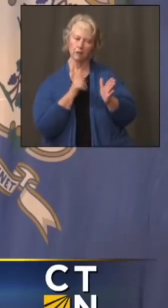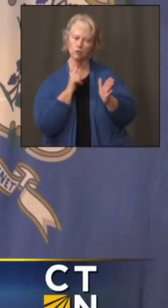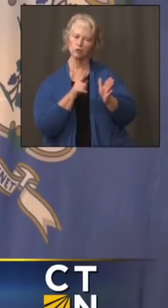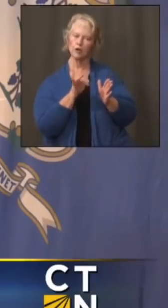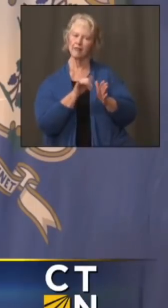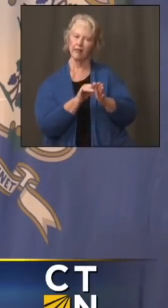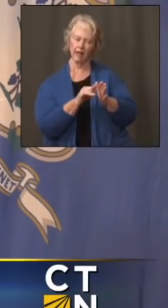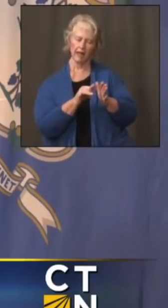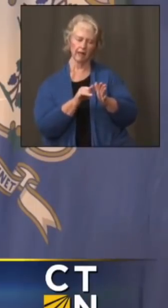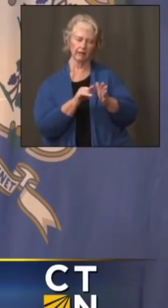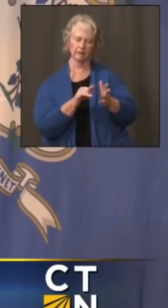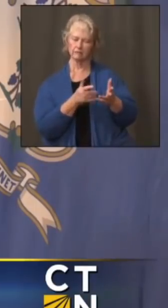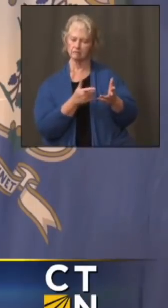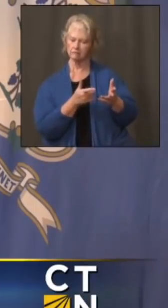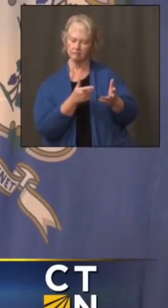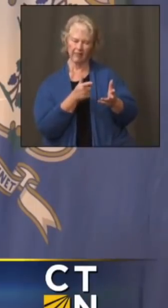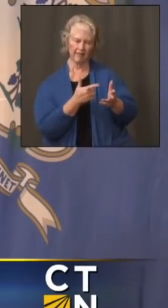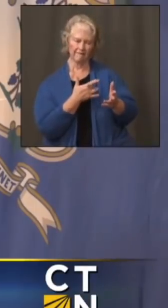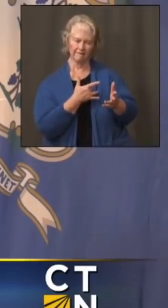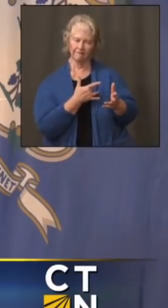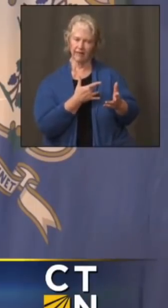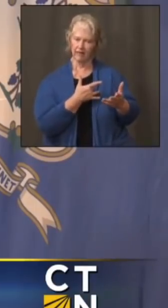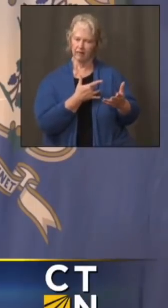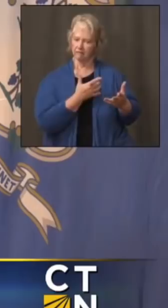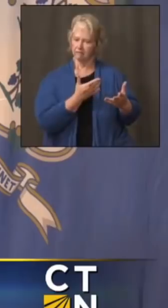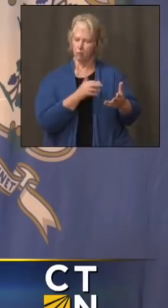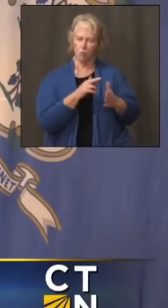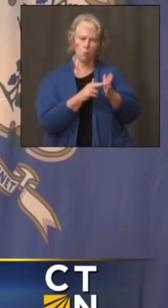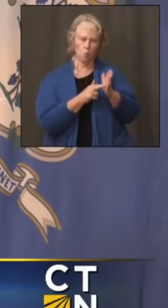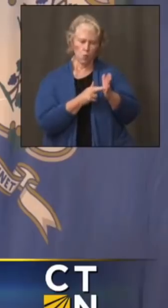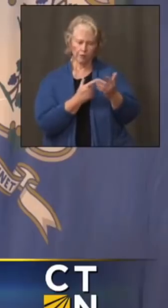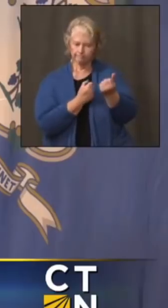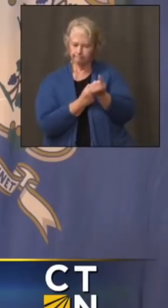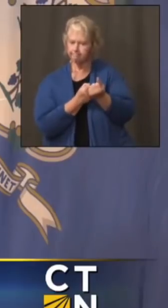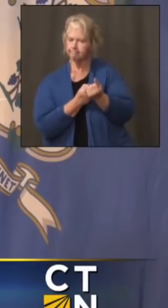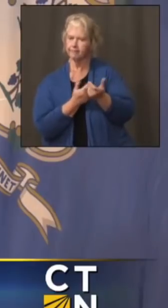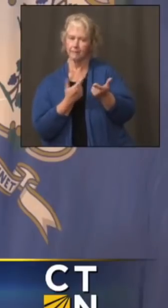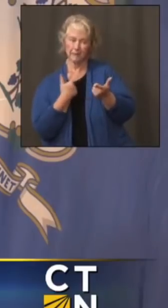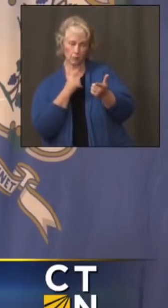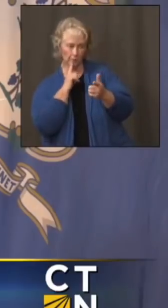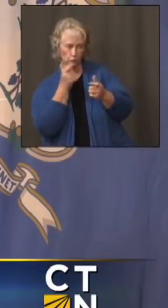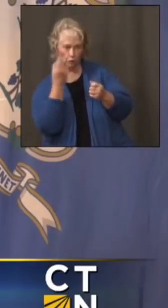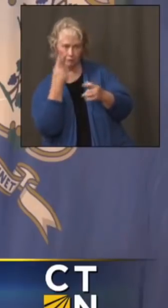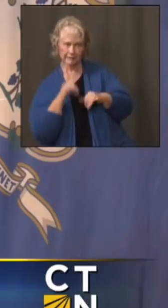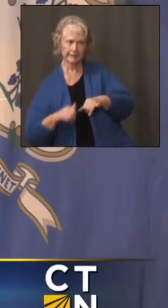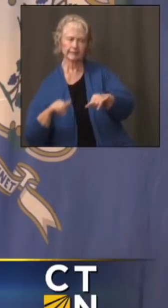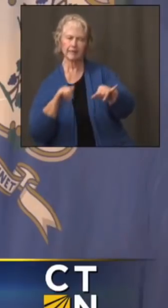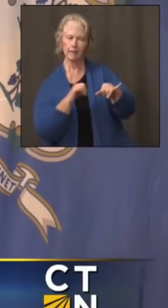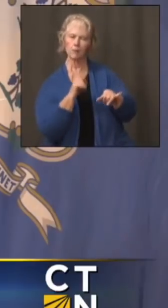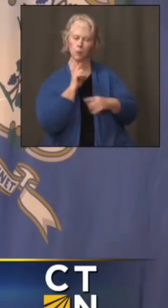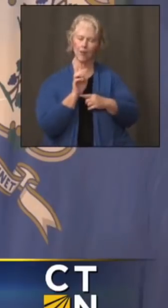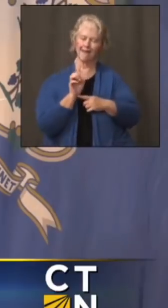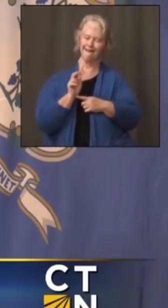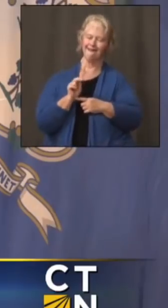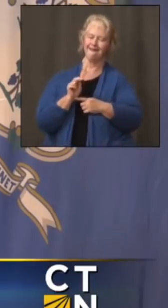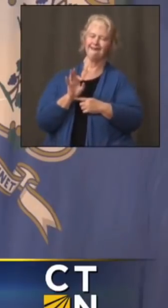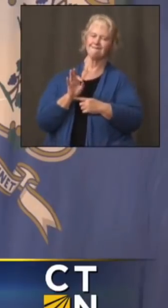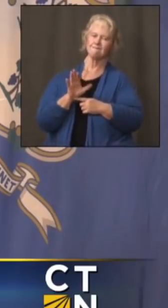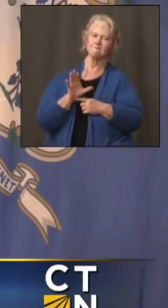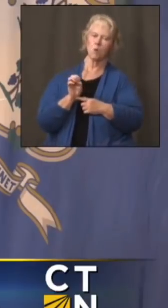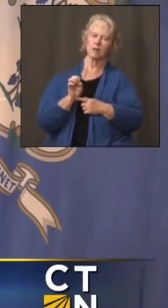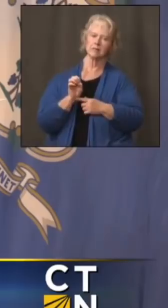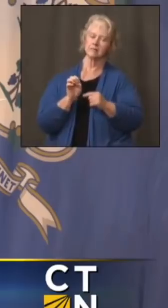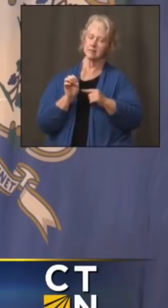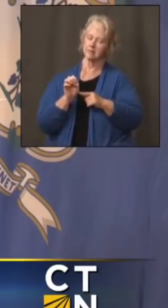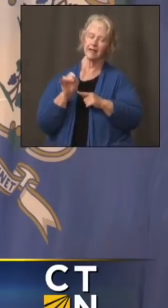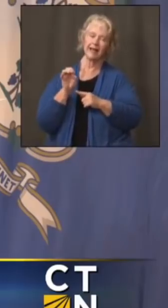we got out there, make sure we're all on the same page in terms of what we're asking them to enforce, because enforcement is going to be really important